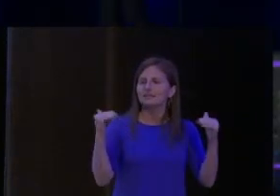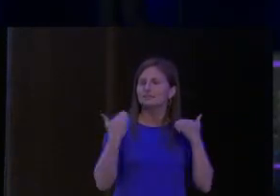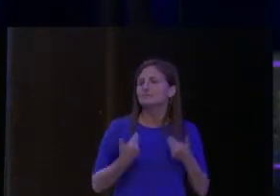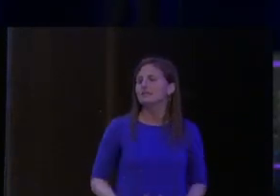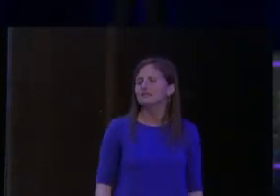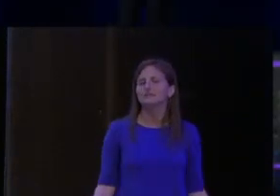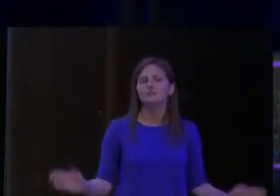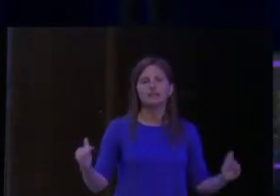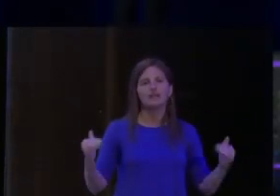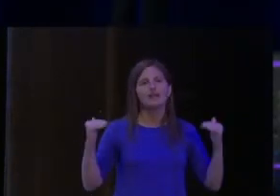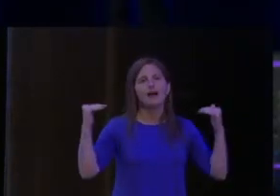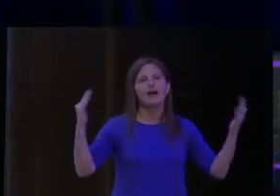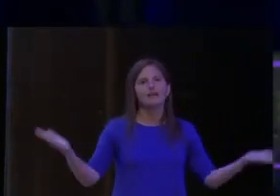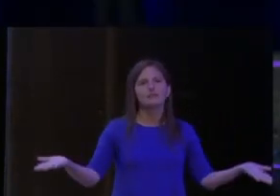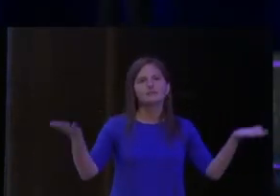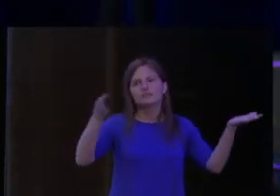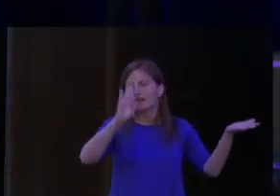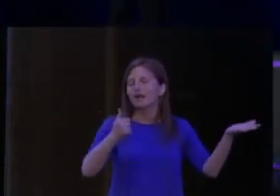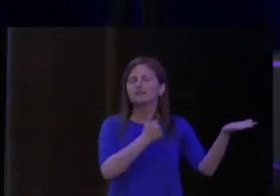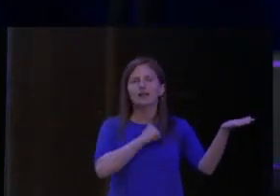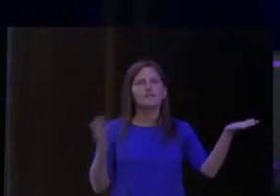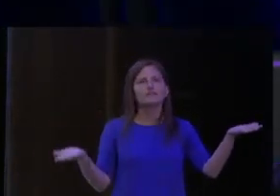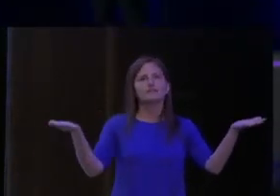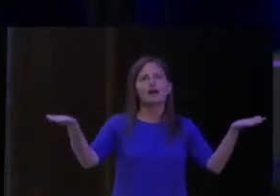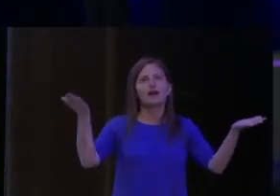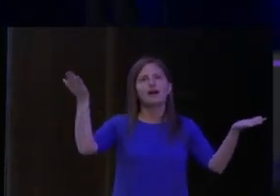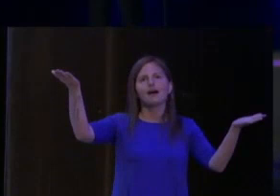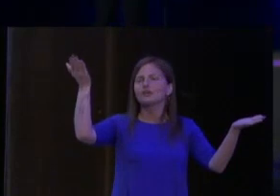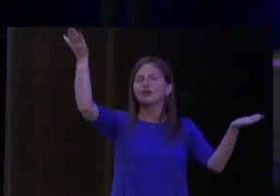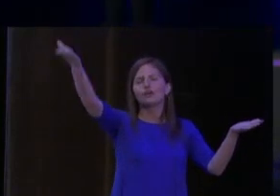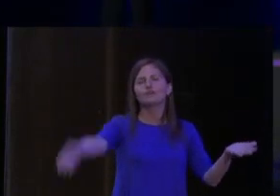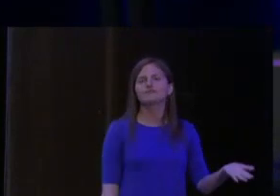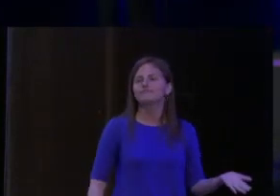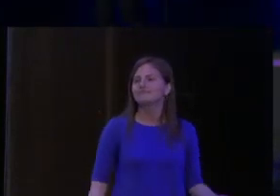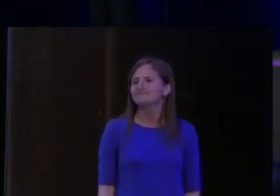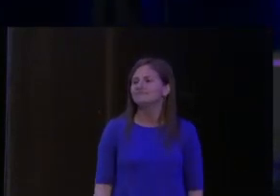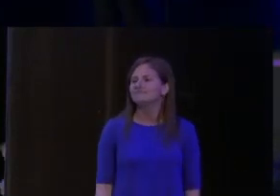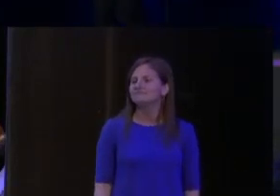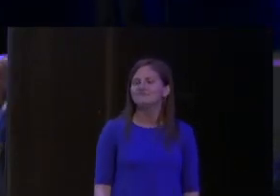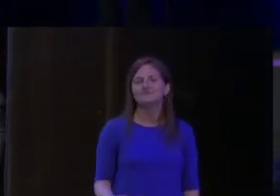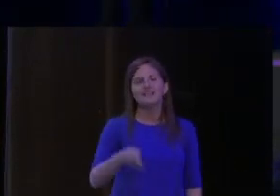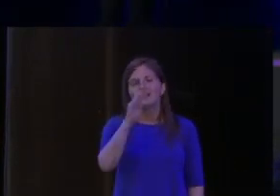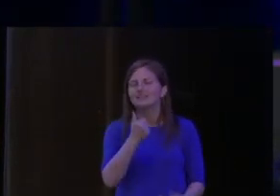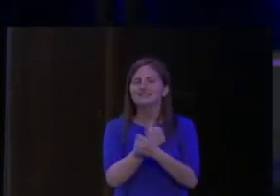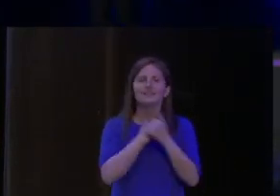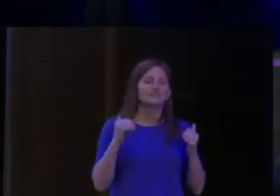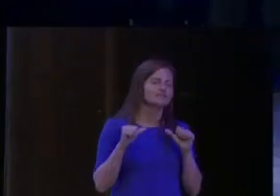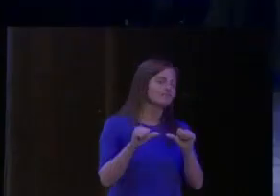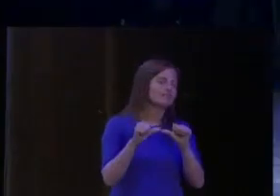me. God's love lifts me higher, higher. God's love keeps lifting